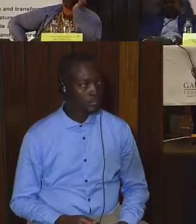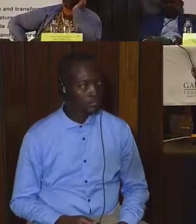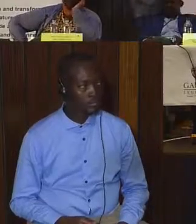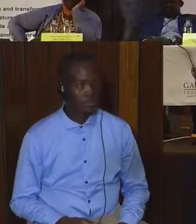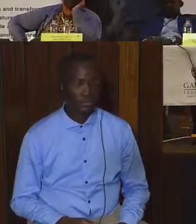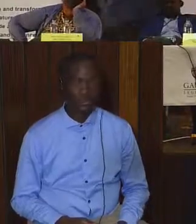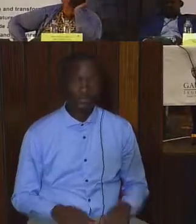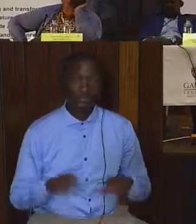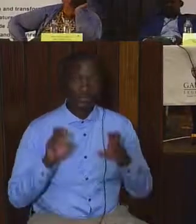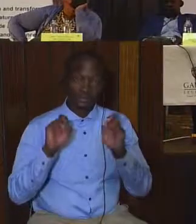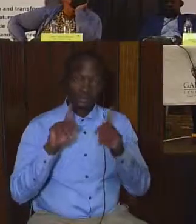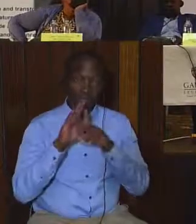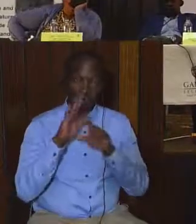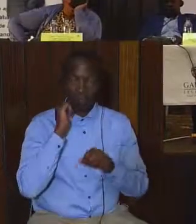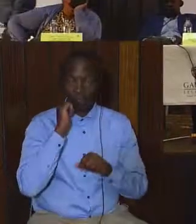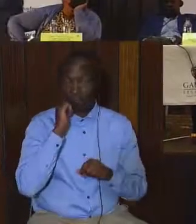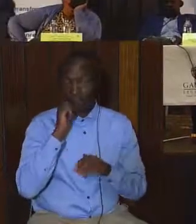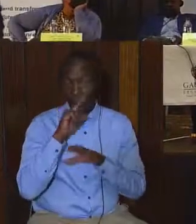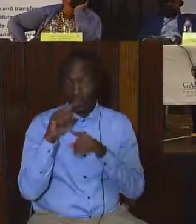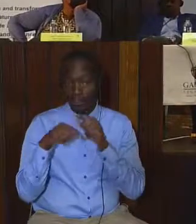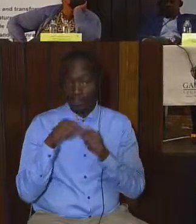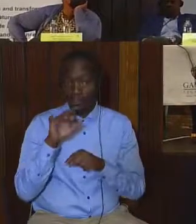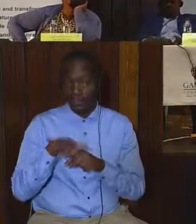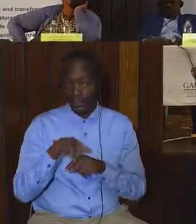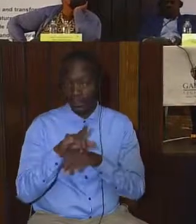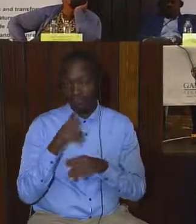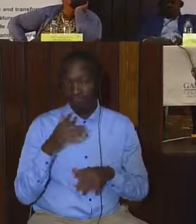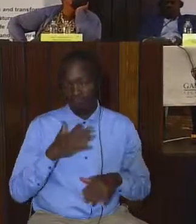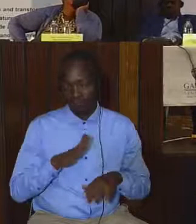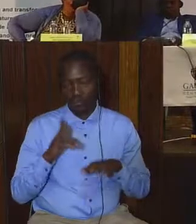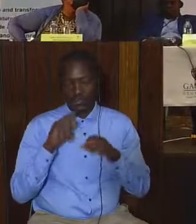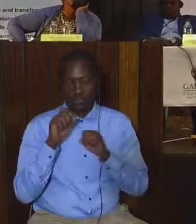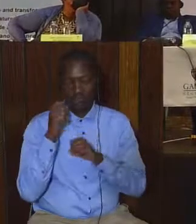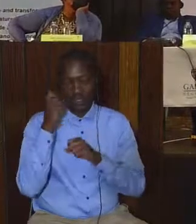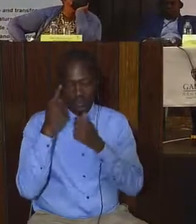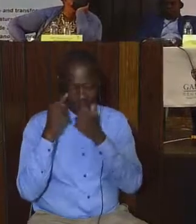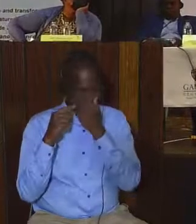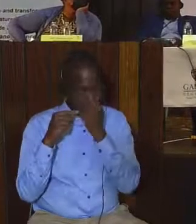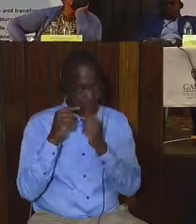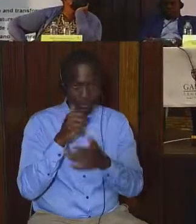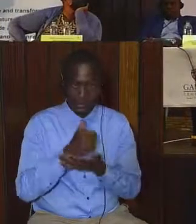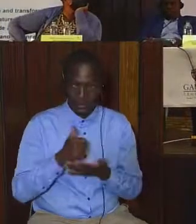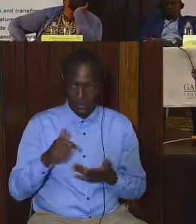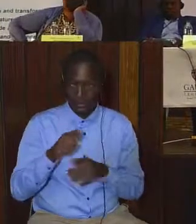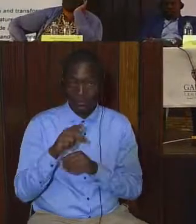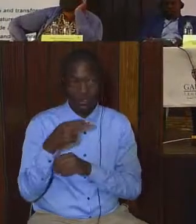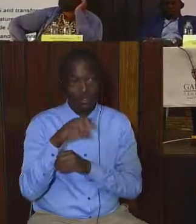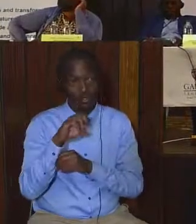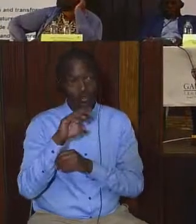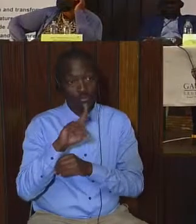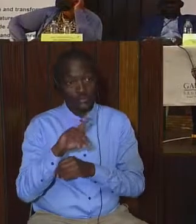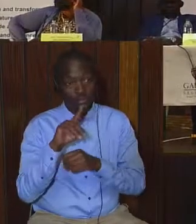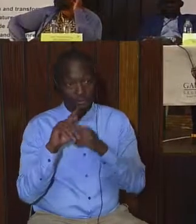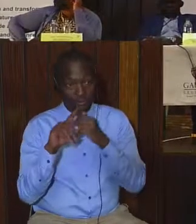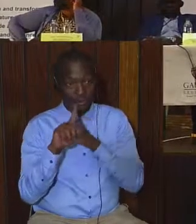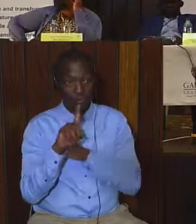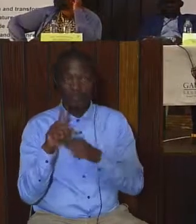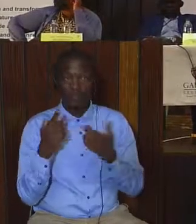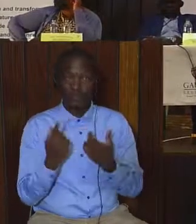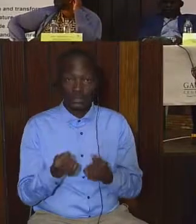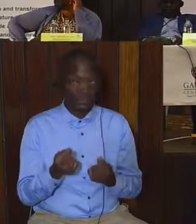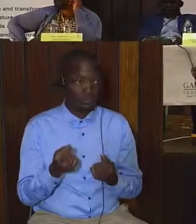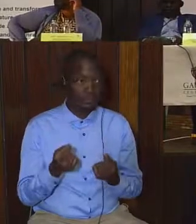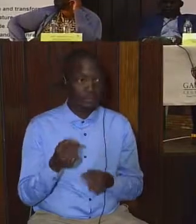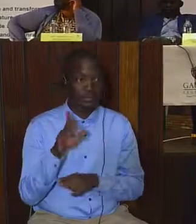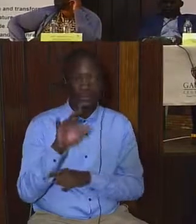All right. Sorry about that. I just wanted to get some clarity on the seating. HOD, what we have done